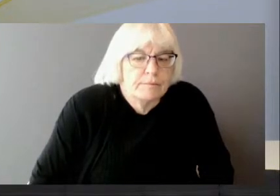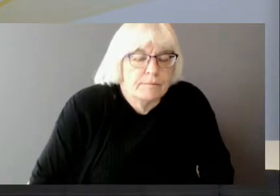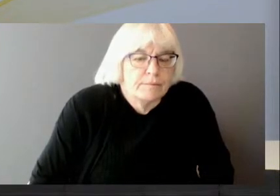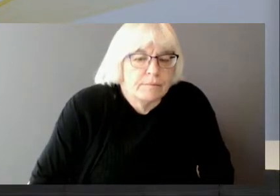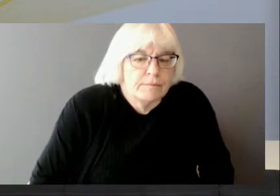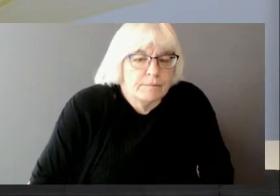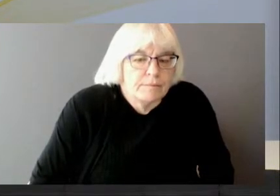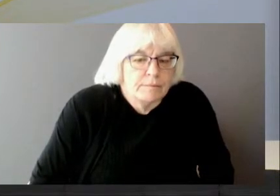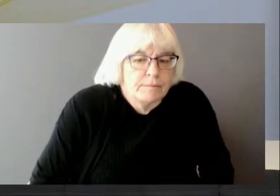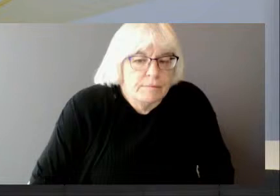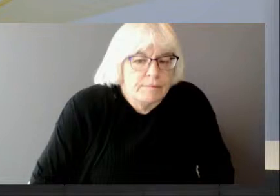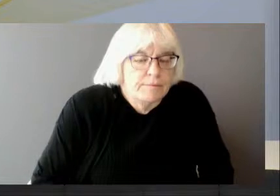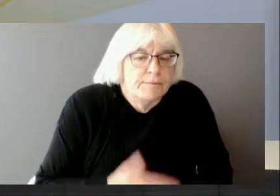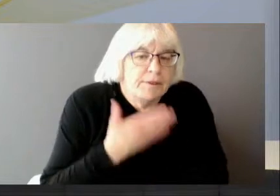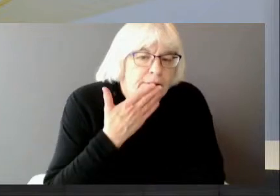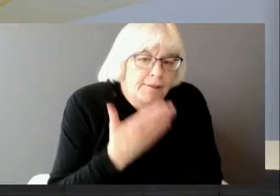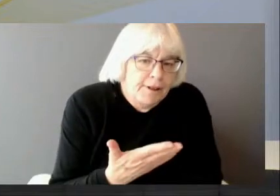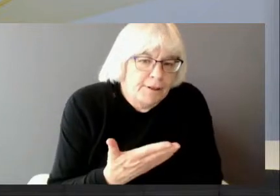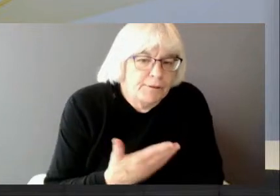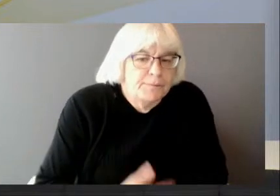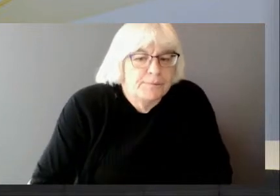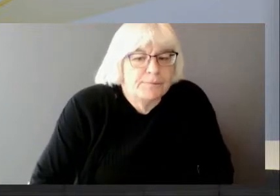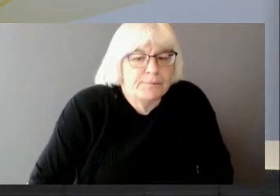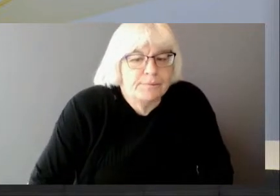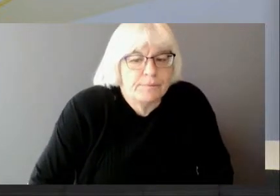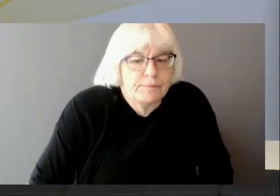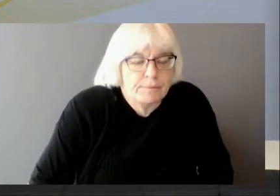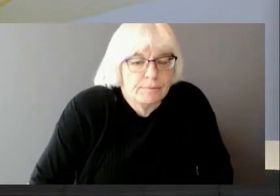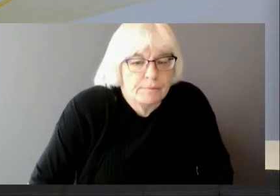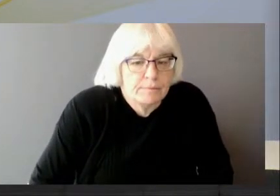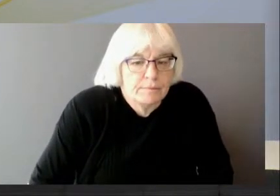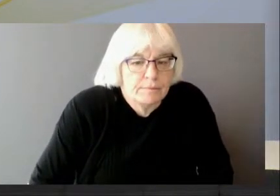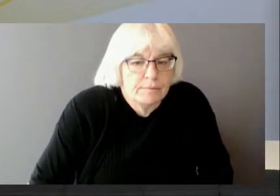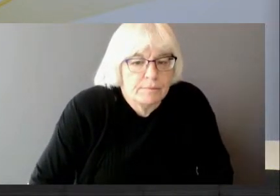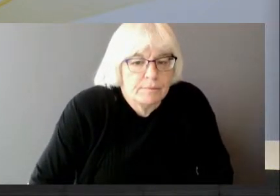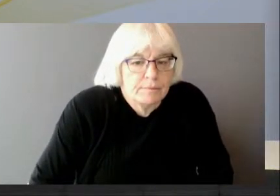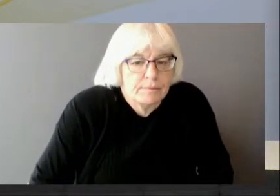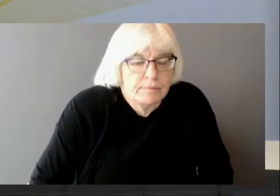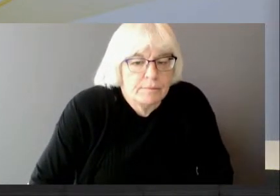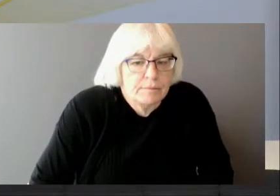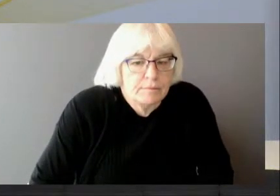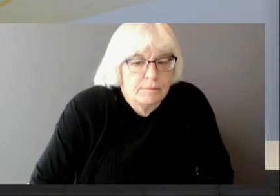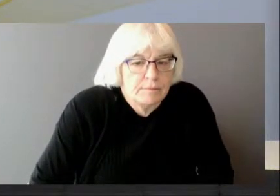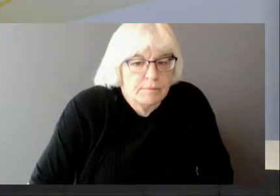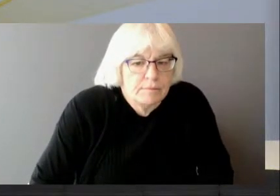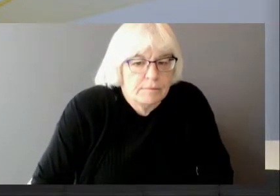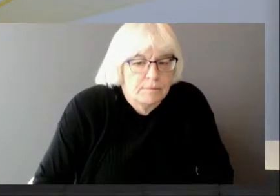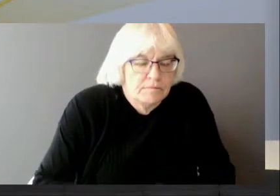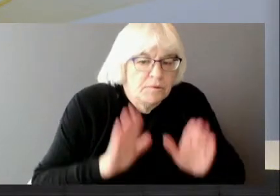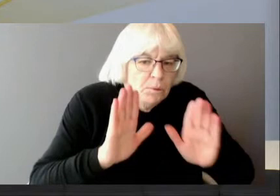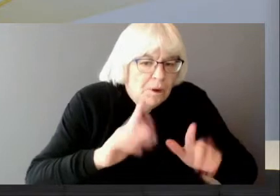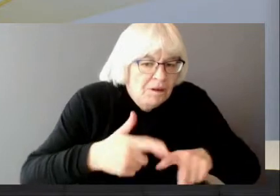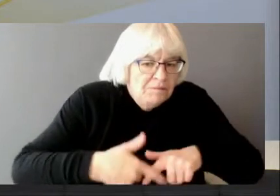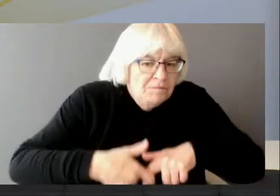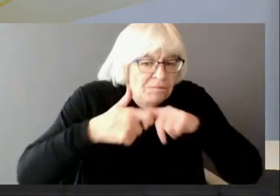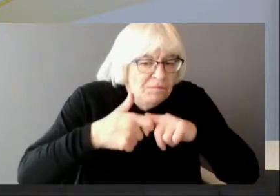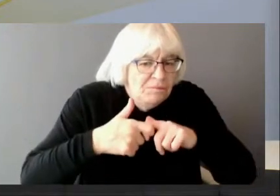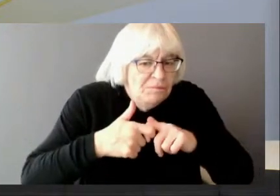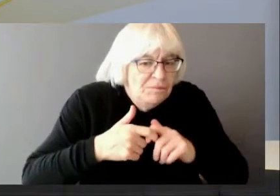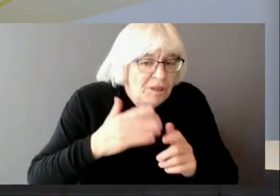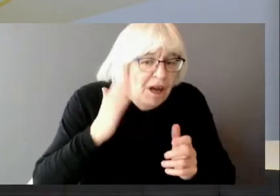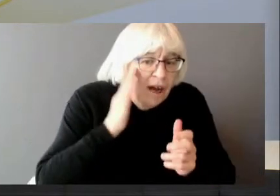beaucoup. Bonne journée. Bonne journée. I'll just stop for 1 second because most of the questions in French, I was